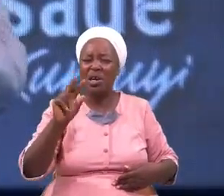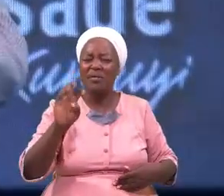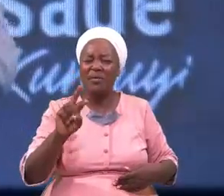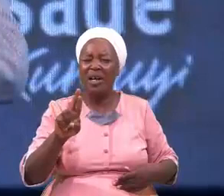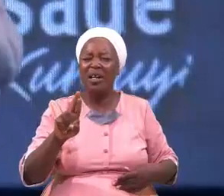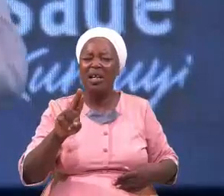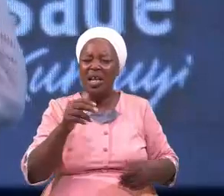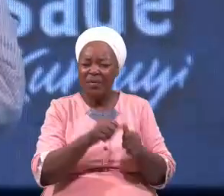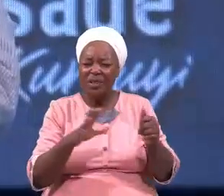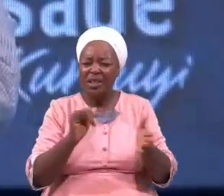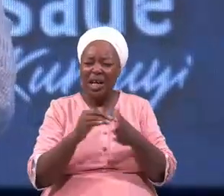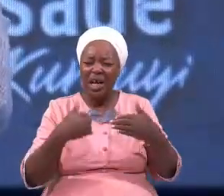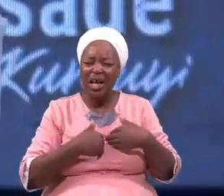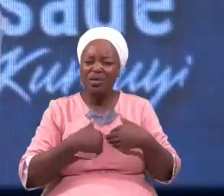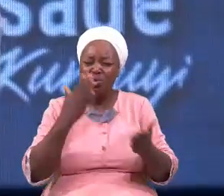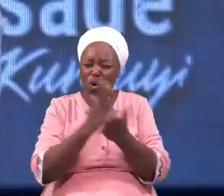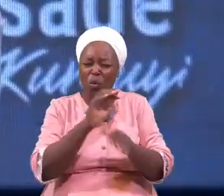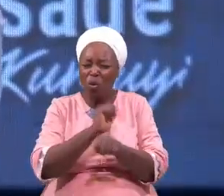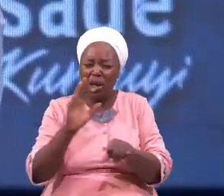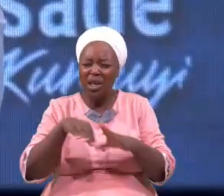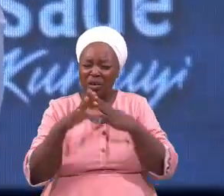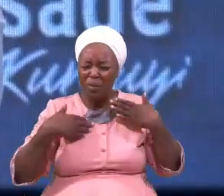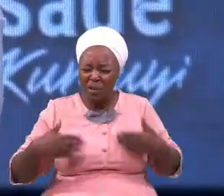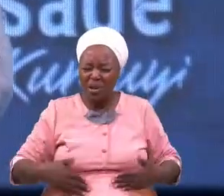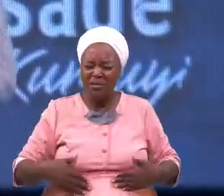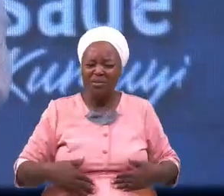everything that has packed up, not working,